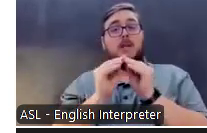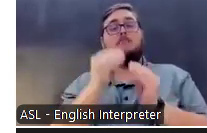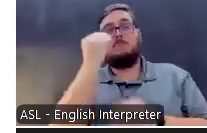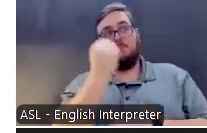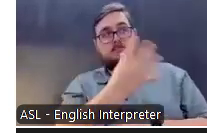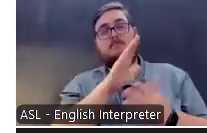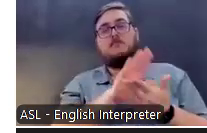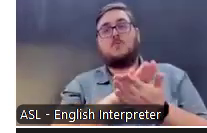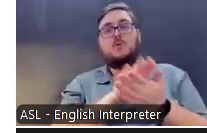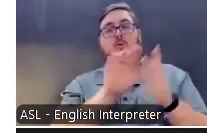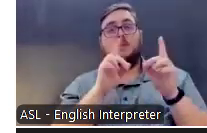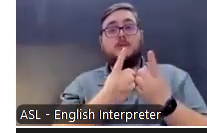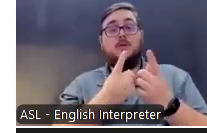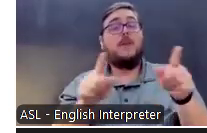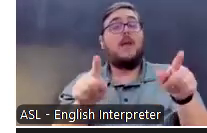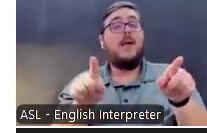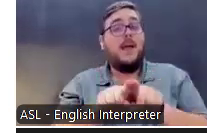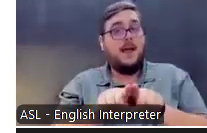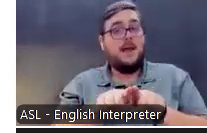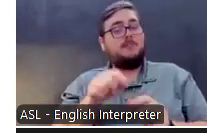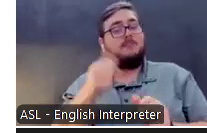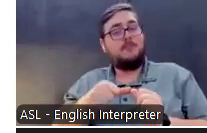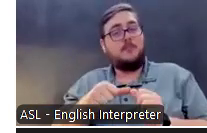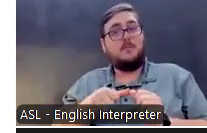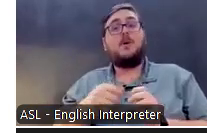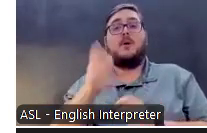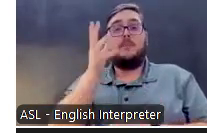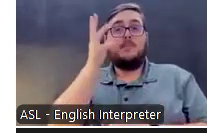with a copy of their student's IEP. Next slide.